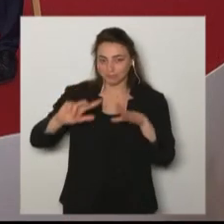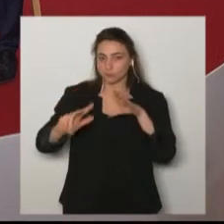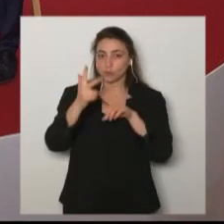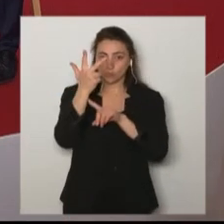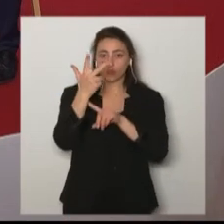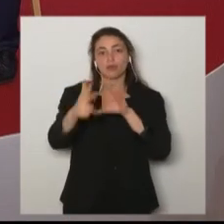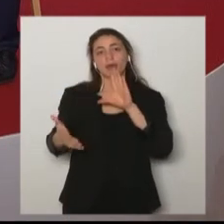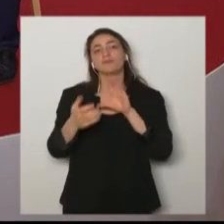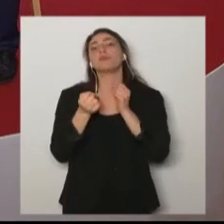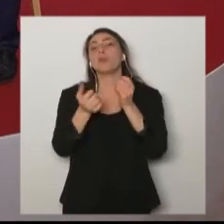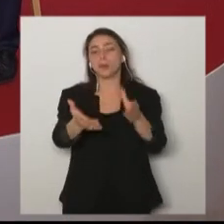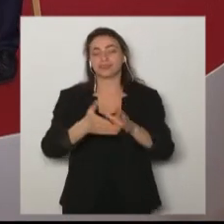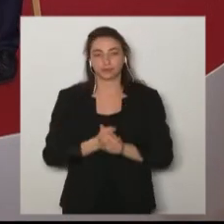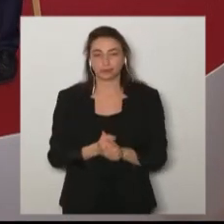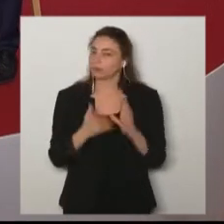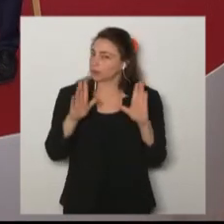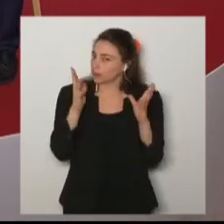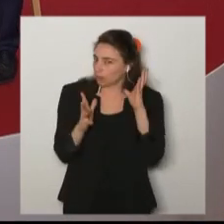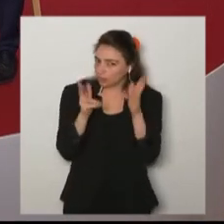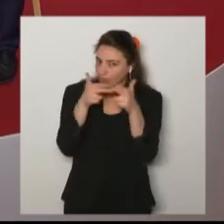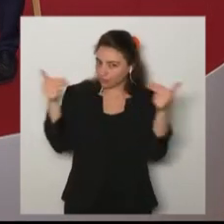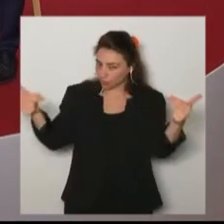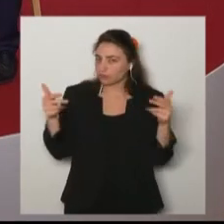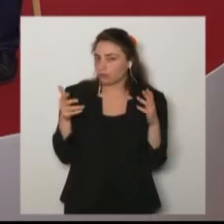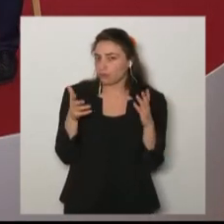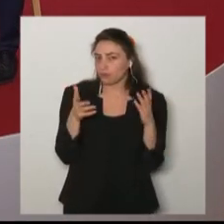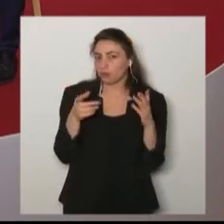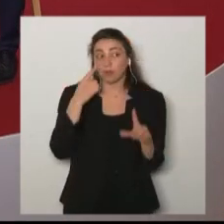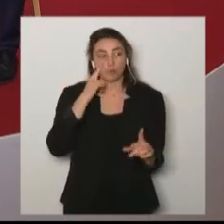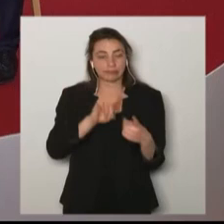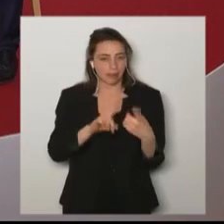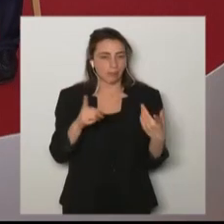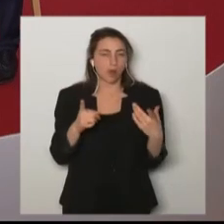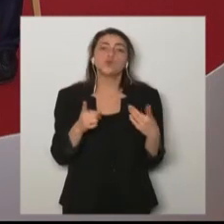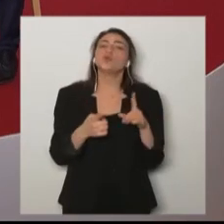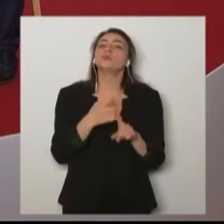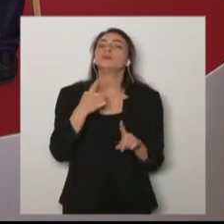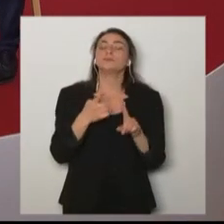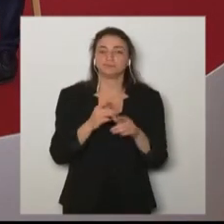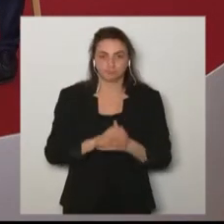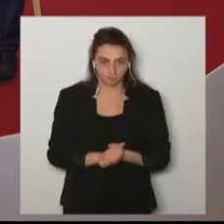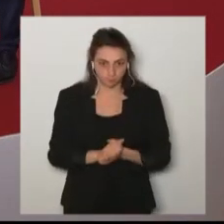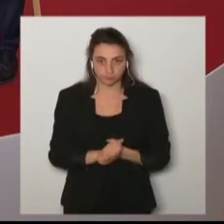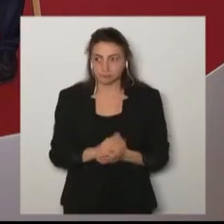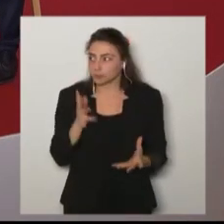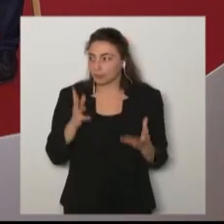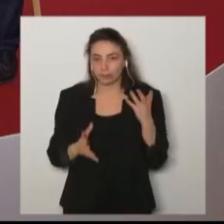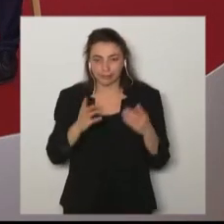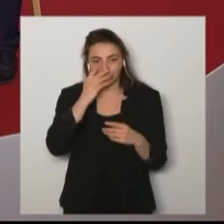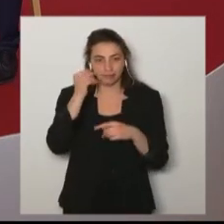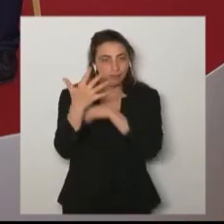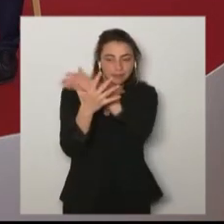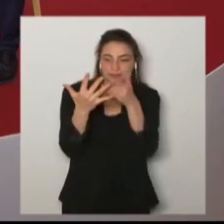very specific topics, maybe the less expected topics on the 5 actually, with the return to